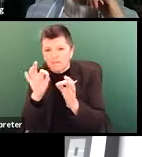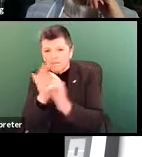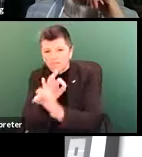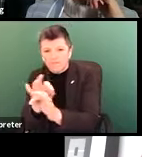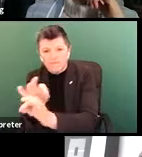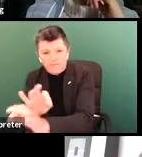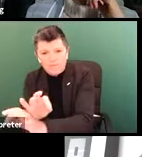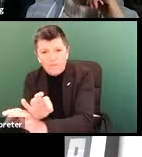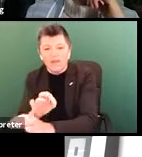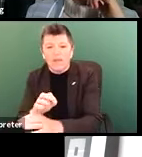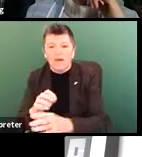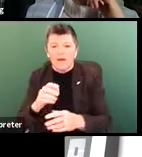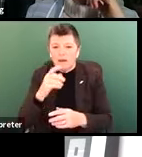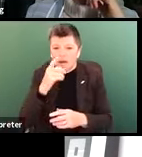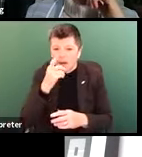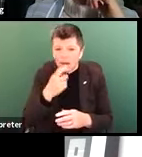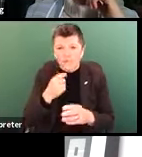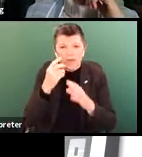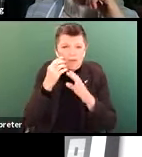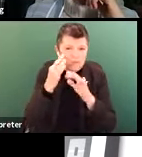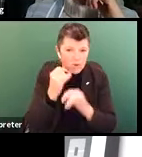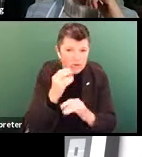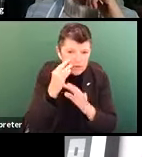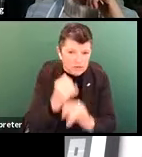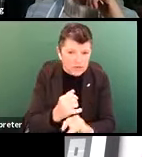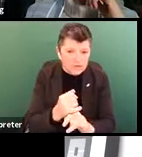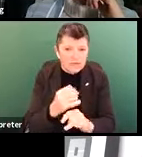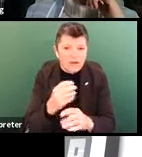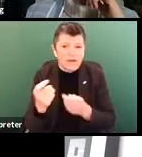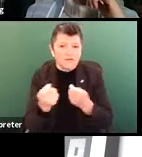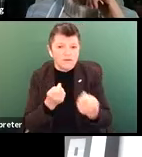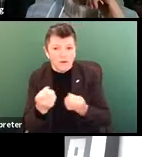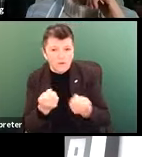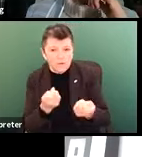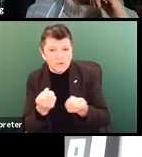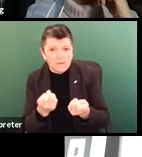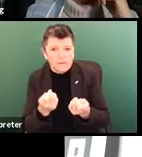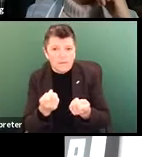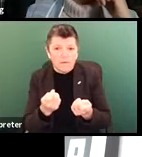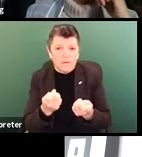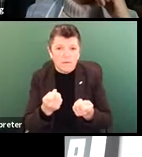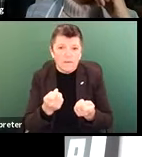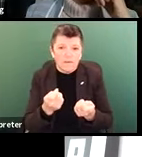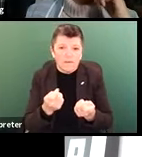can be monitored and controlled. Eventually,